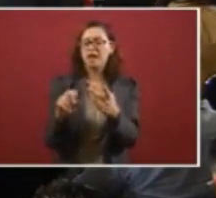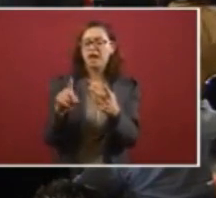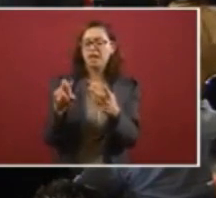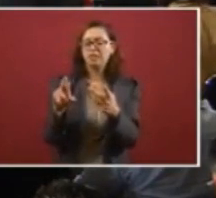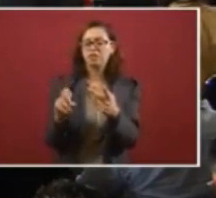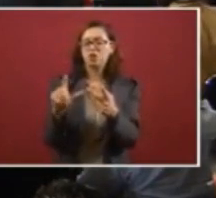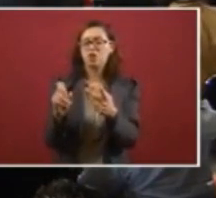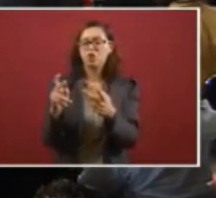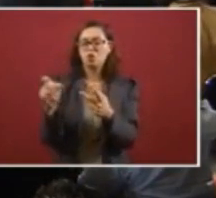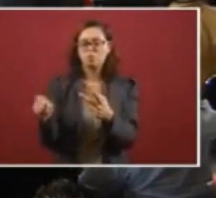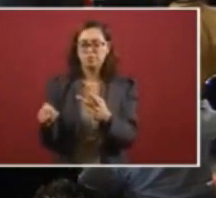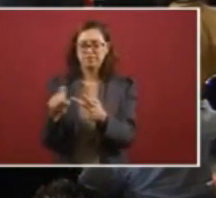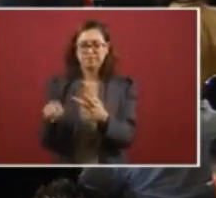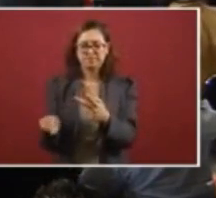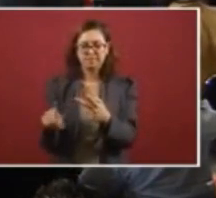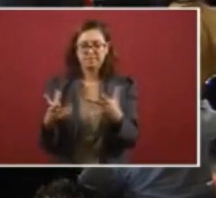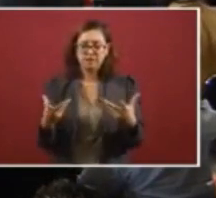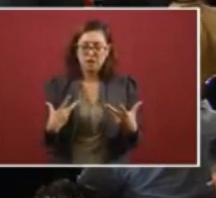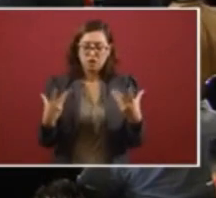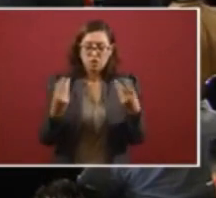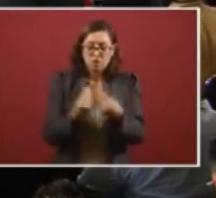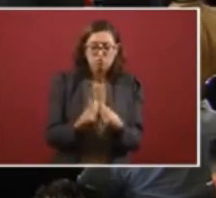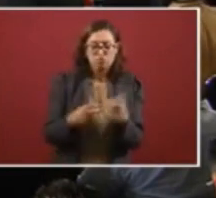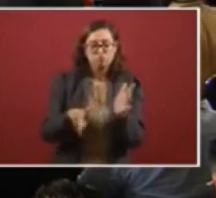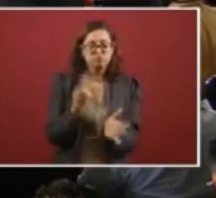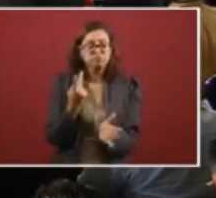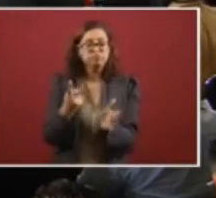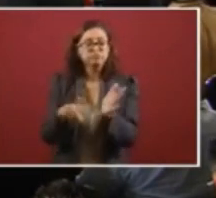and Miguel Alejandro López also.